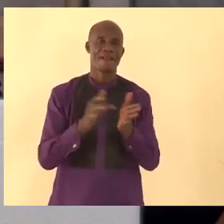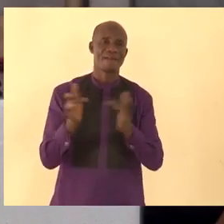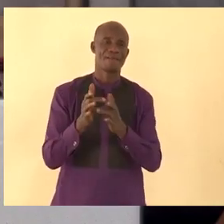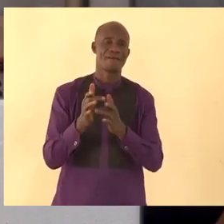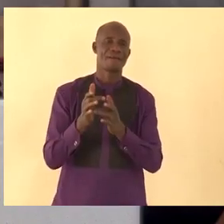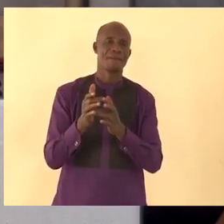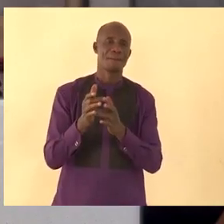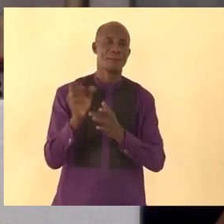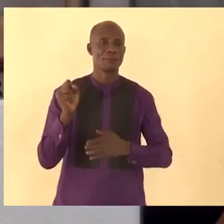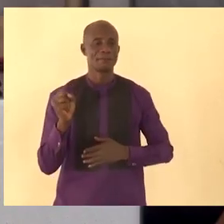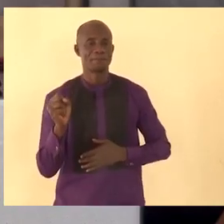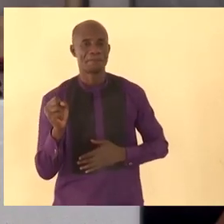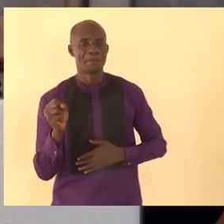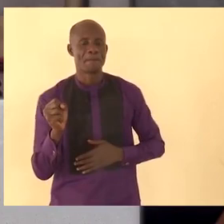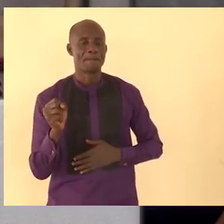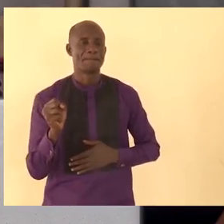Jesus'